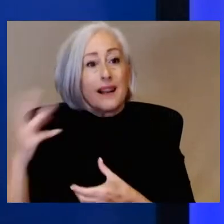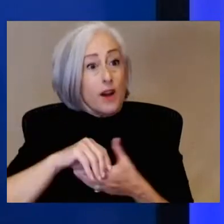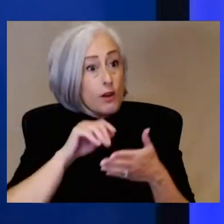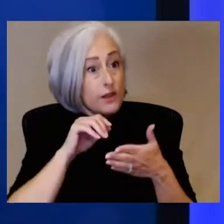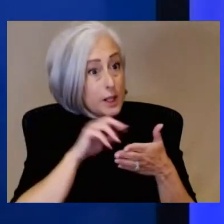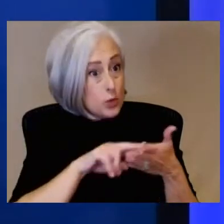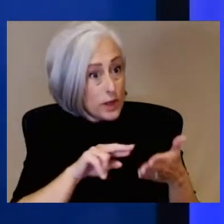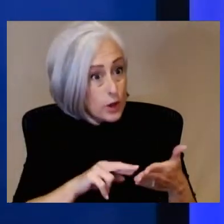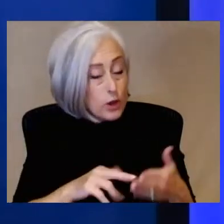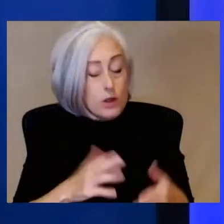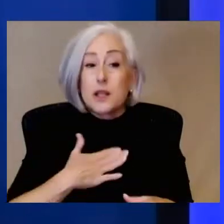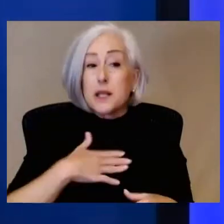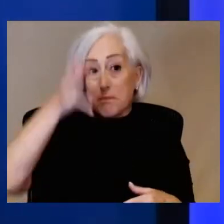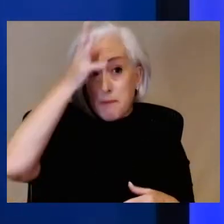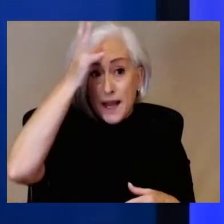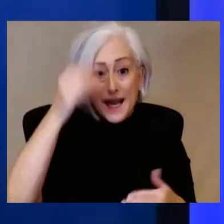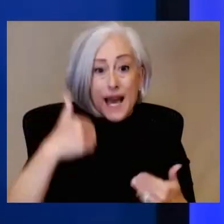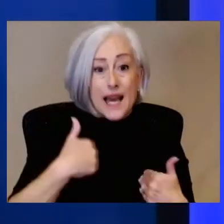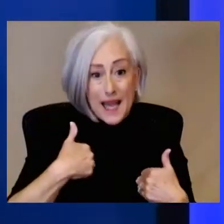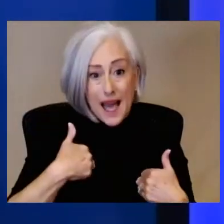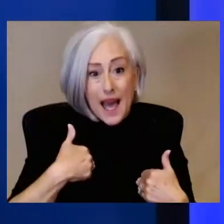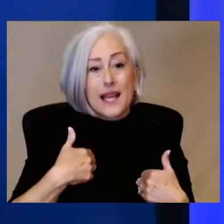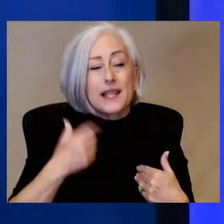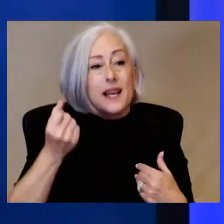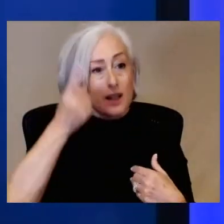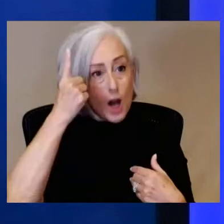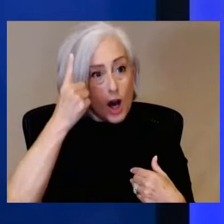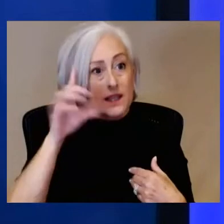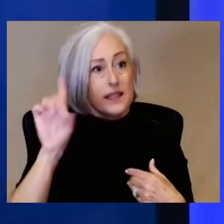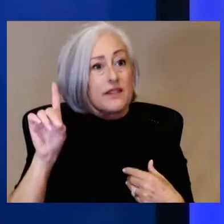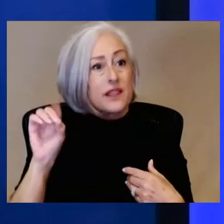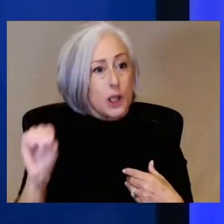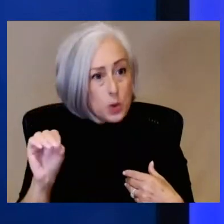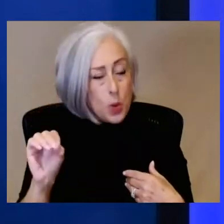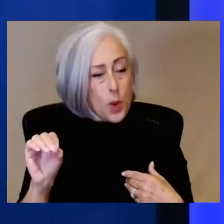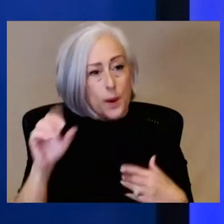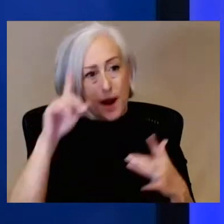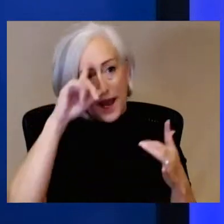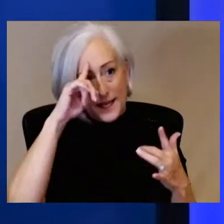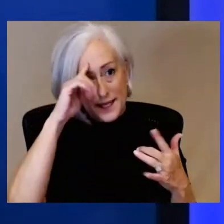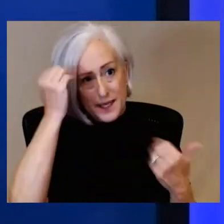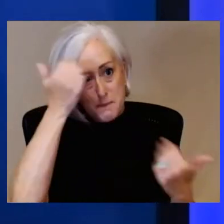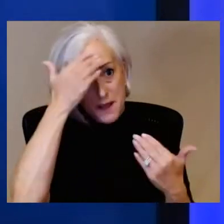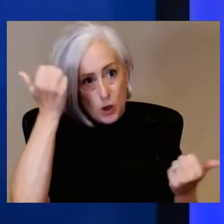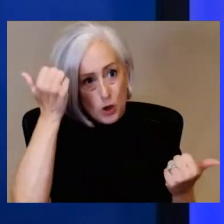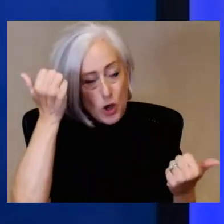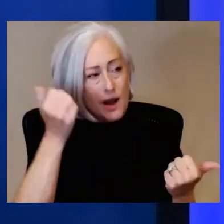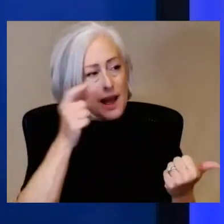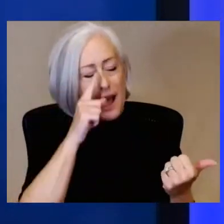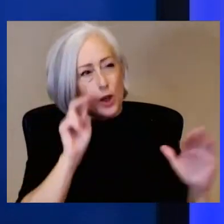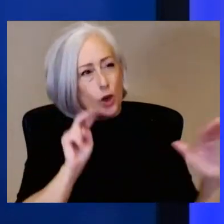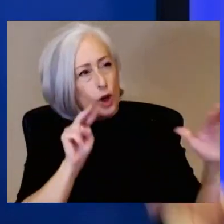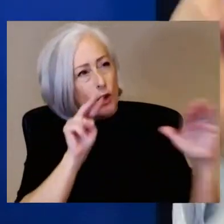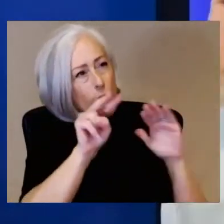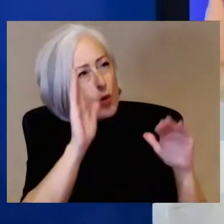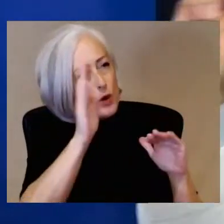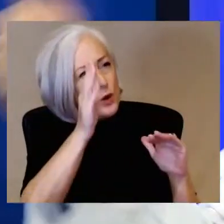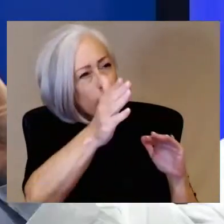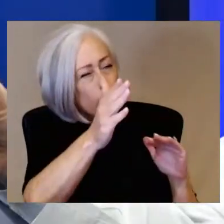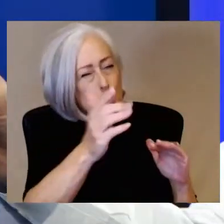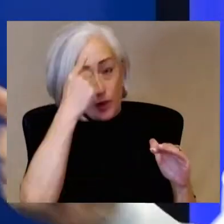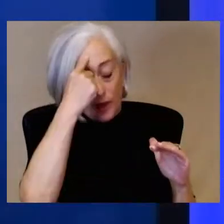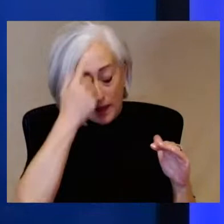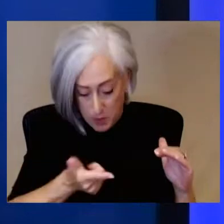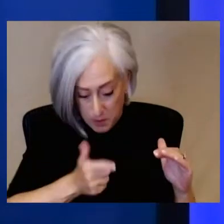cognitive disorder and dementia and Alzheimer's, and as you look down the road and you think to yourself, could that be me? Here's what you can do. Join one of